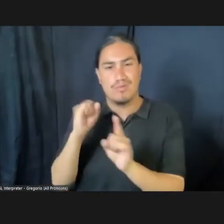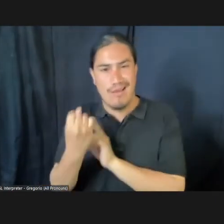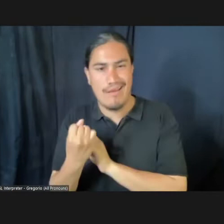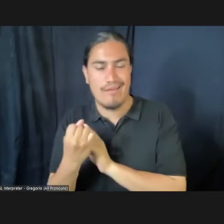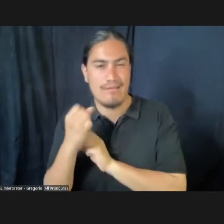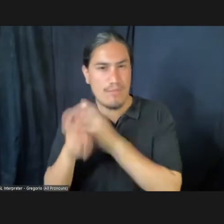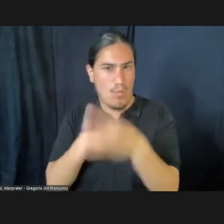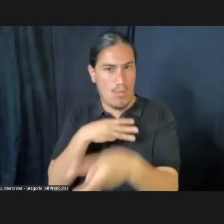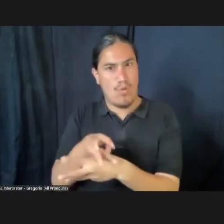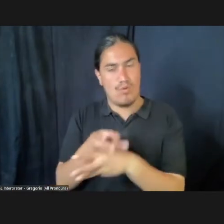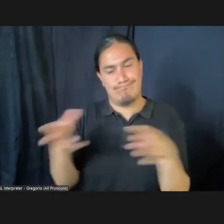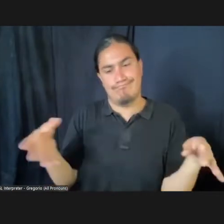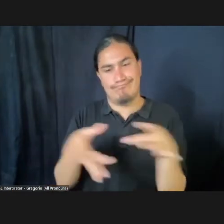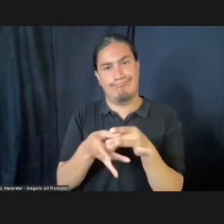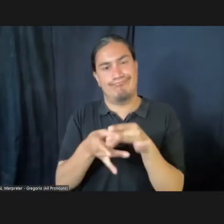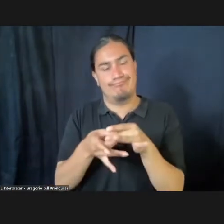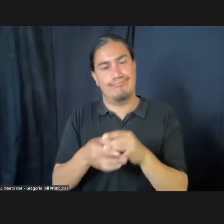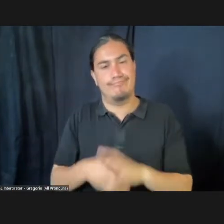large.